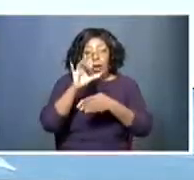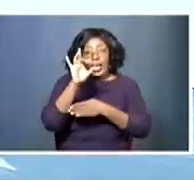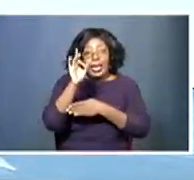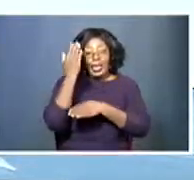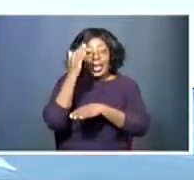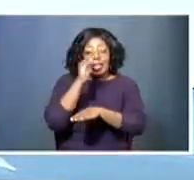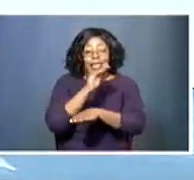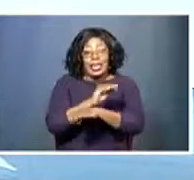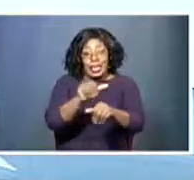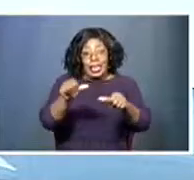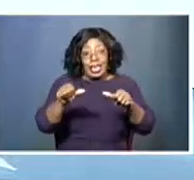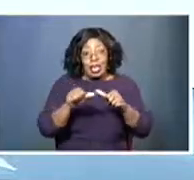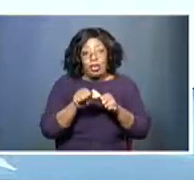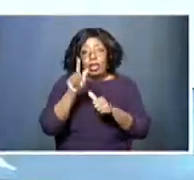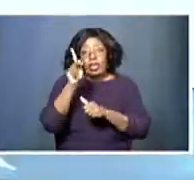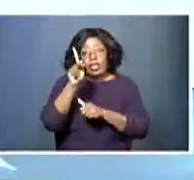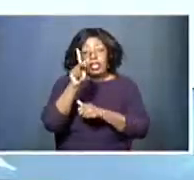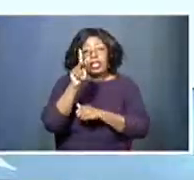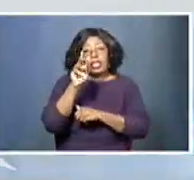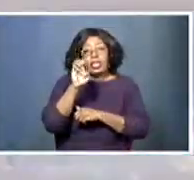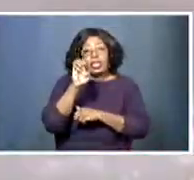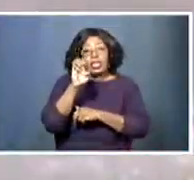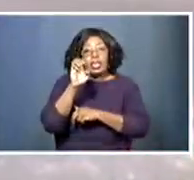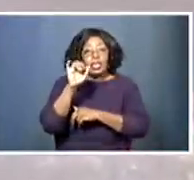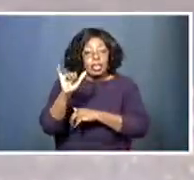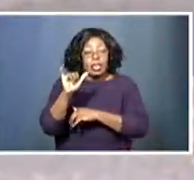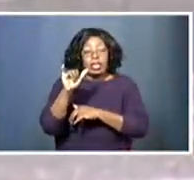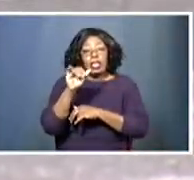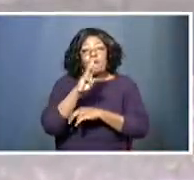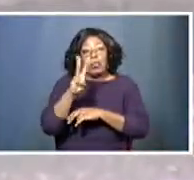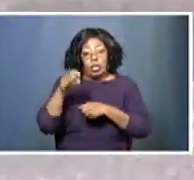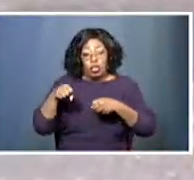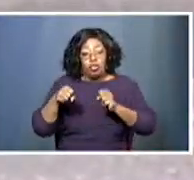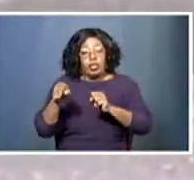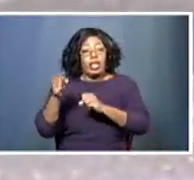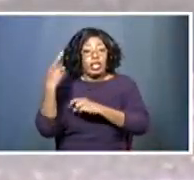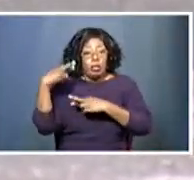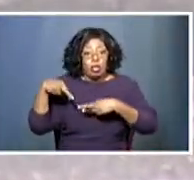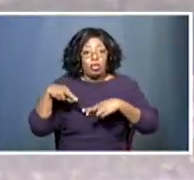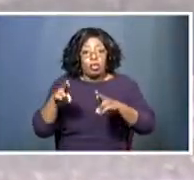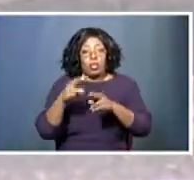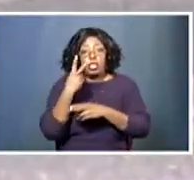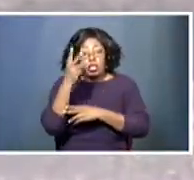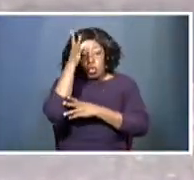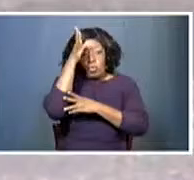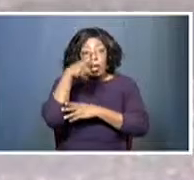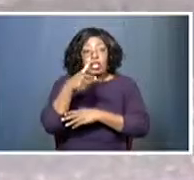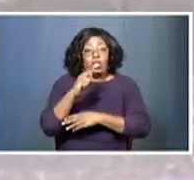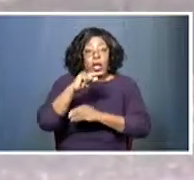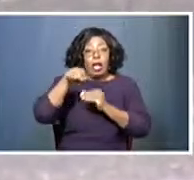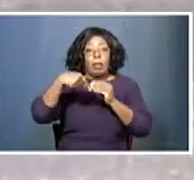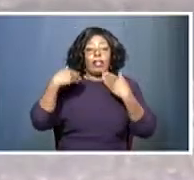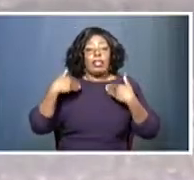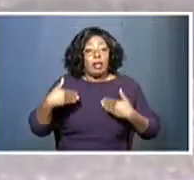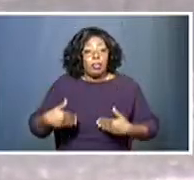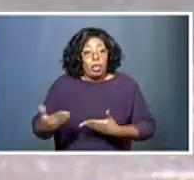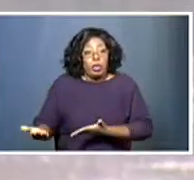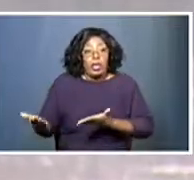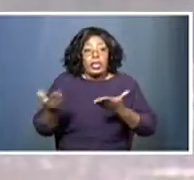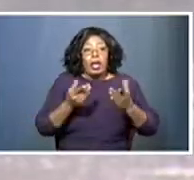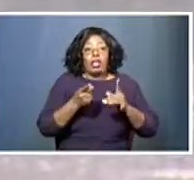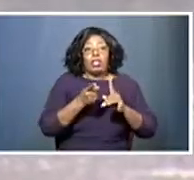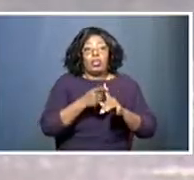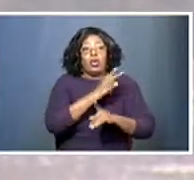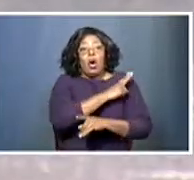last evening in the area of Key West Street and Robinson Road. According to police, 2 men were shot about their bodies. They were taken to hospital